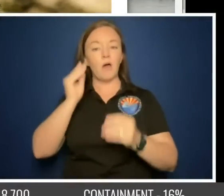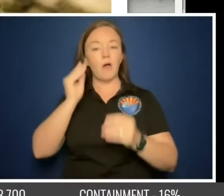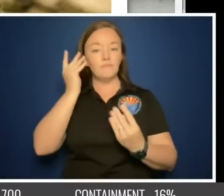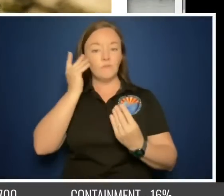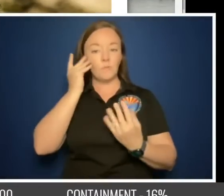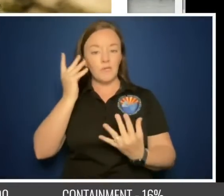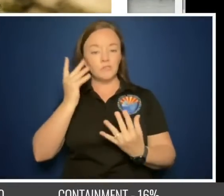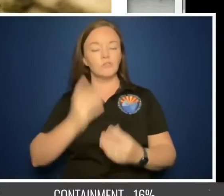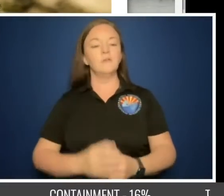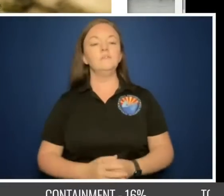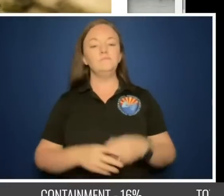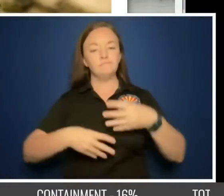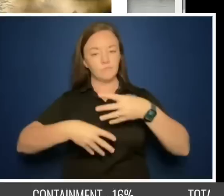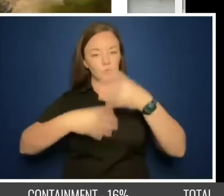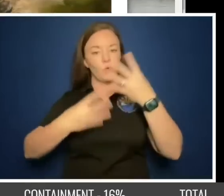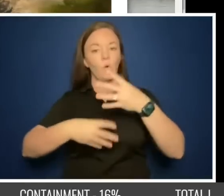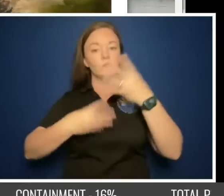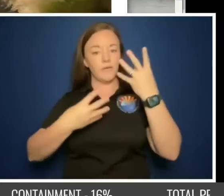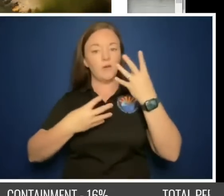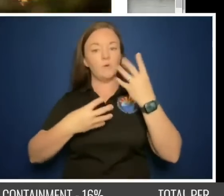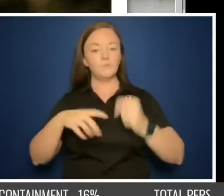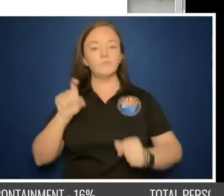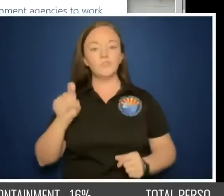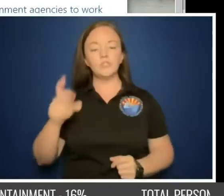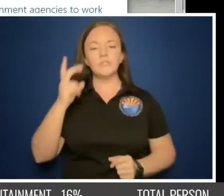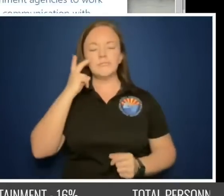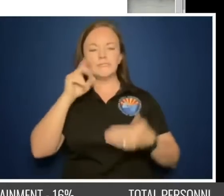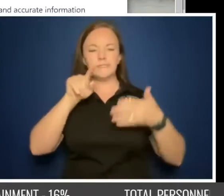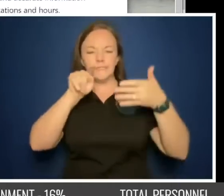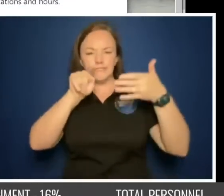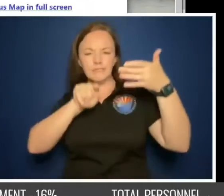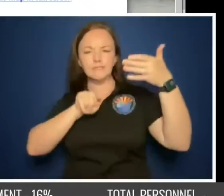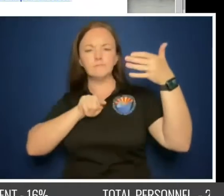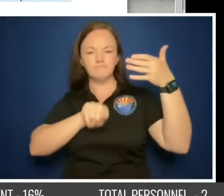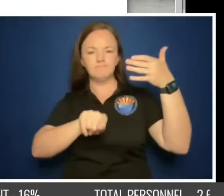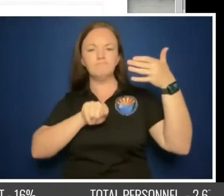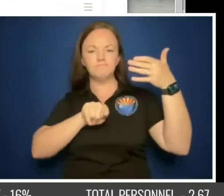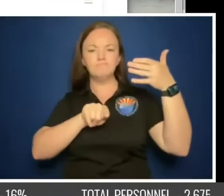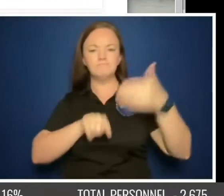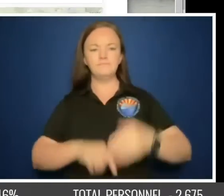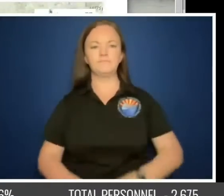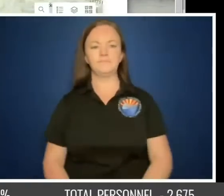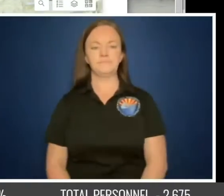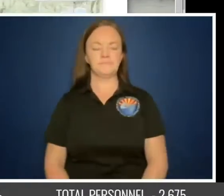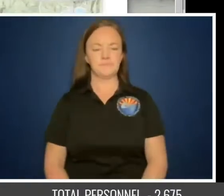and then scroll down, it should be in there for you, ready to view.